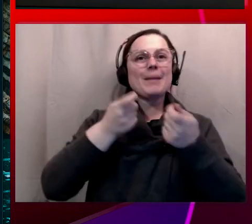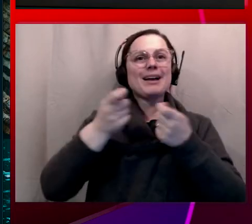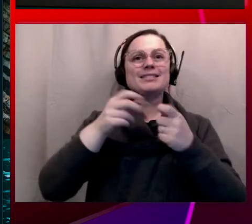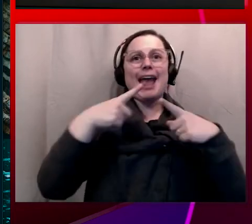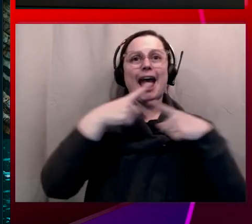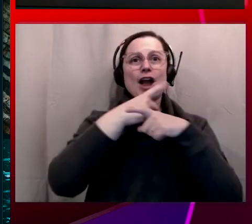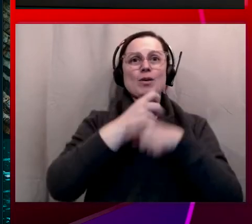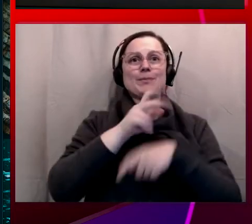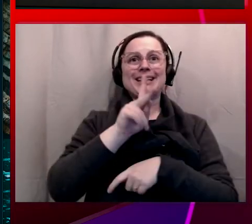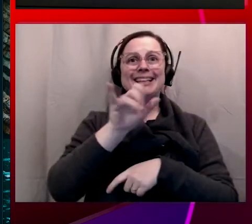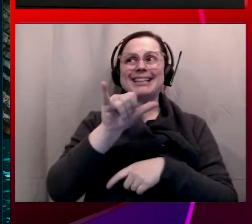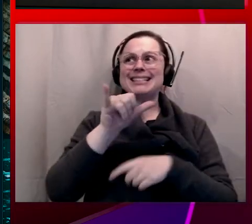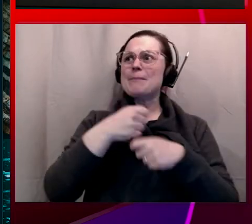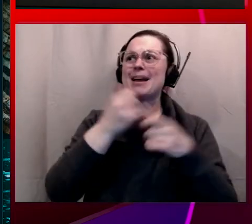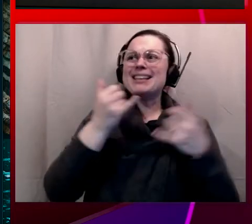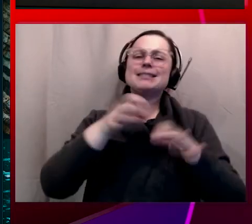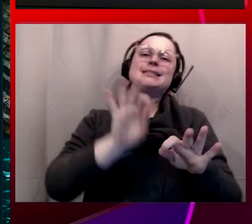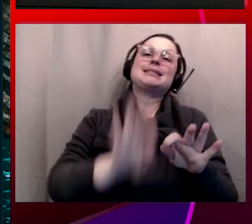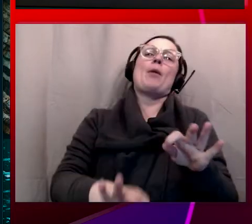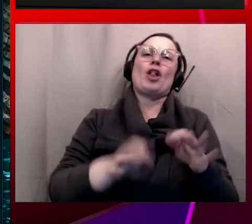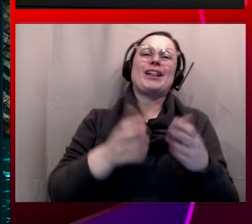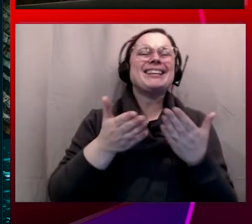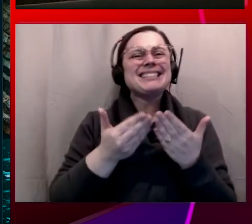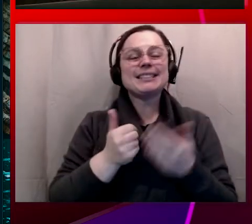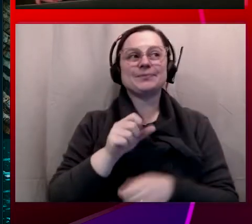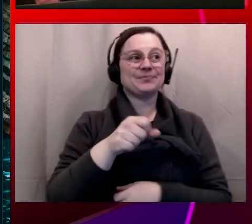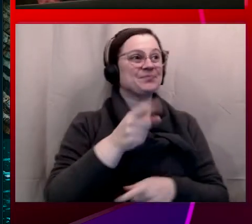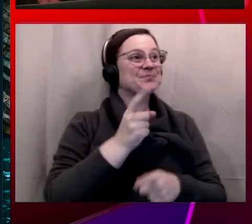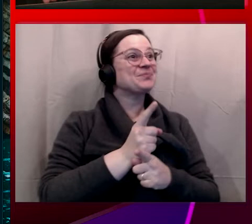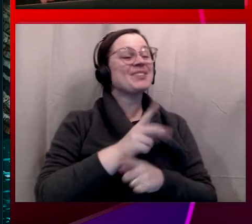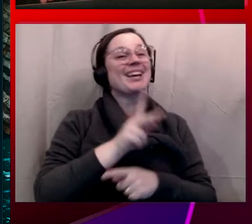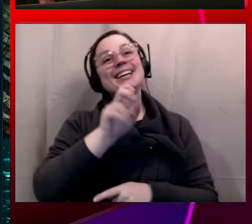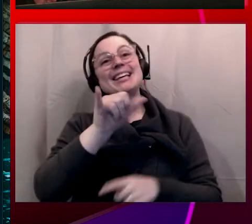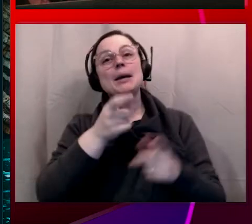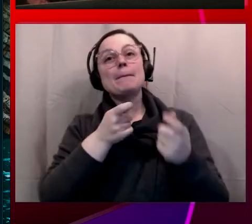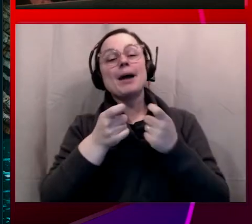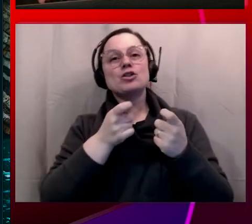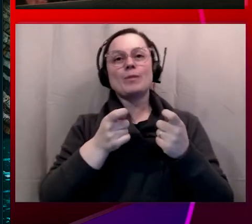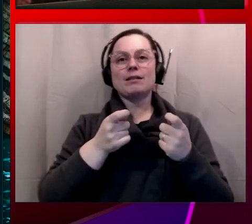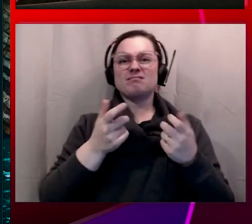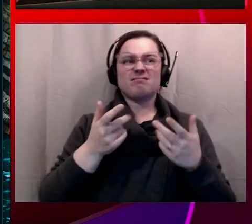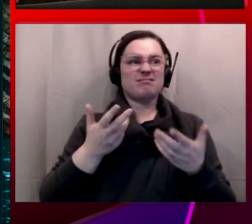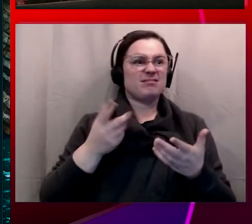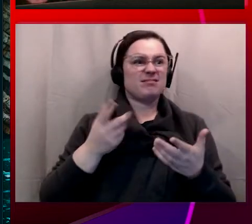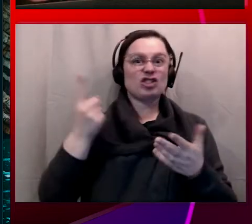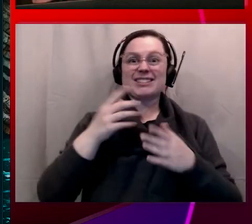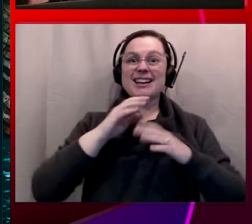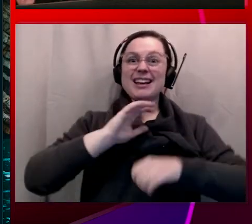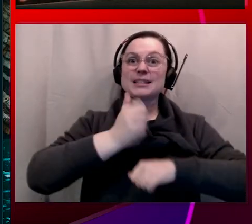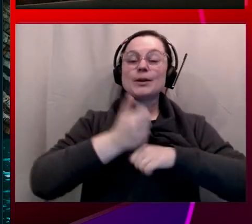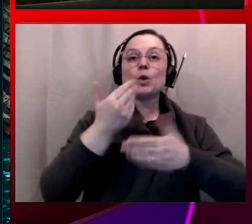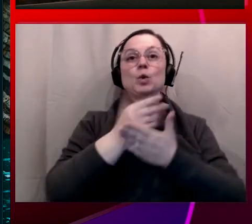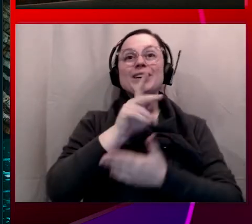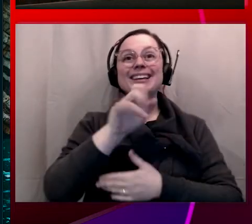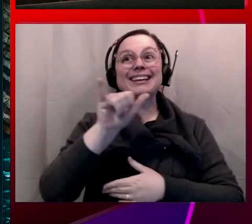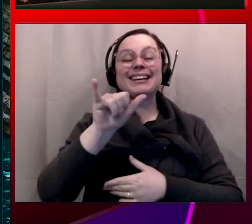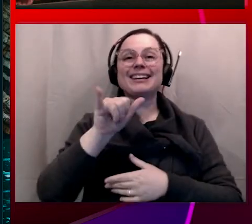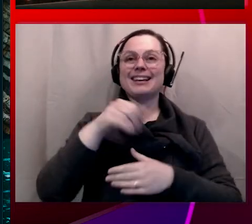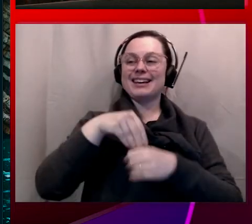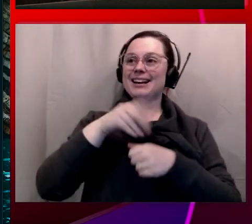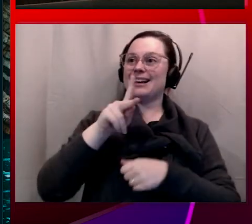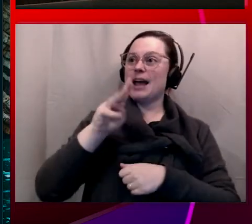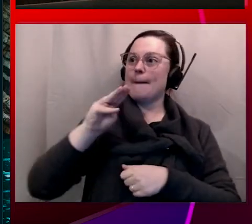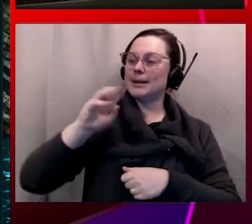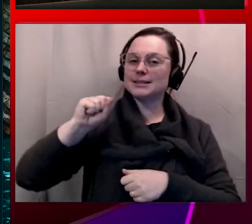easy. Yeah. It makes it easy. I mean, key management, even establishing a new key within KMS and the policies and everything else,